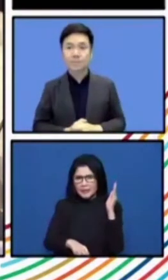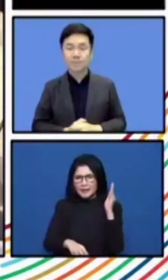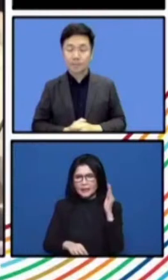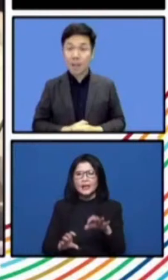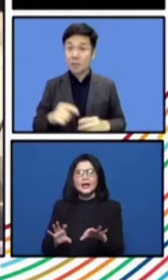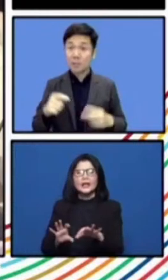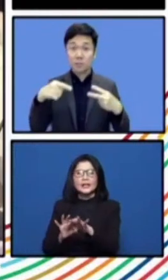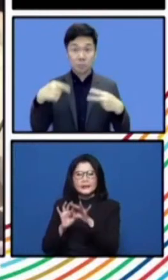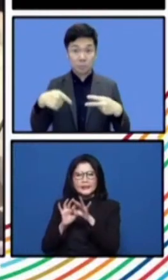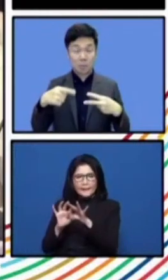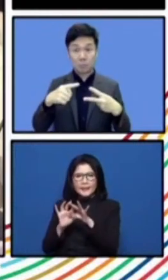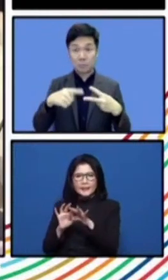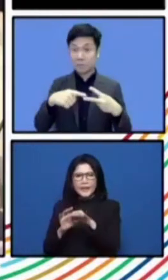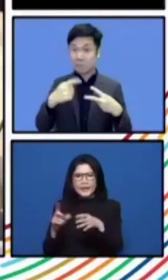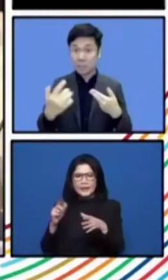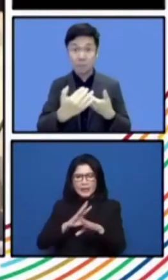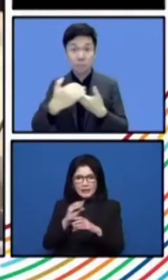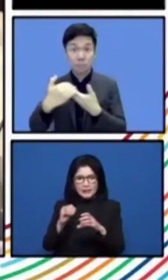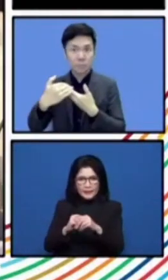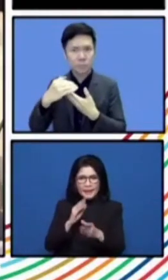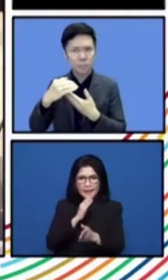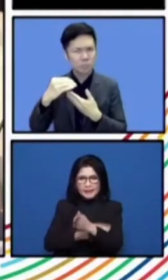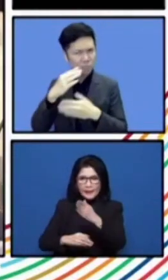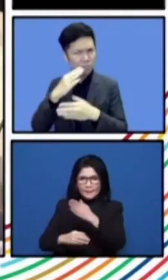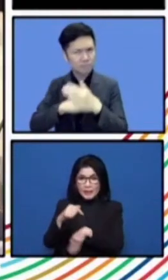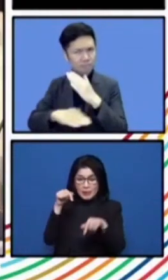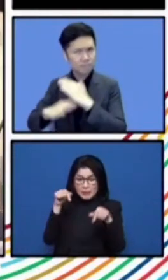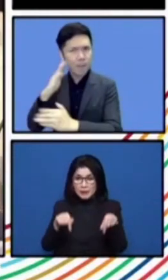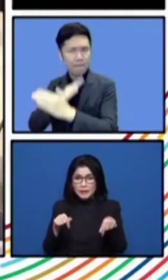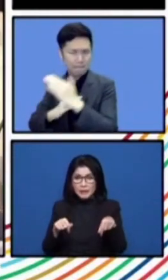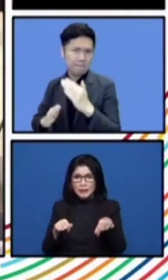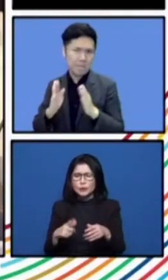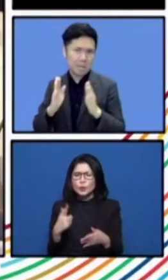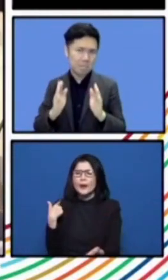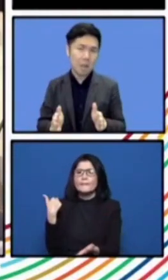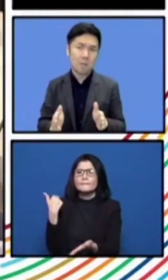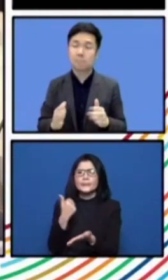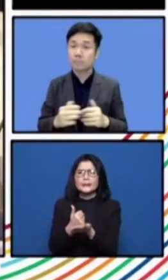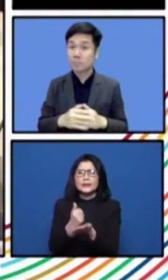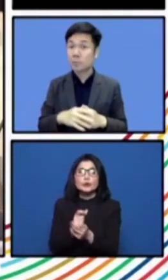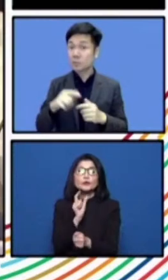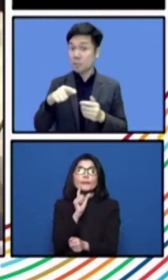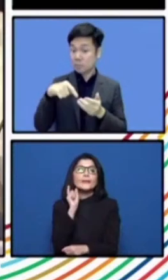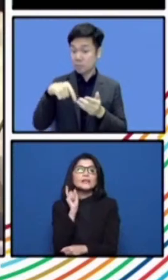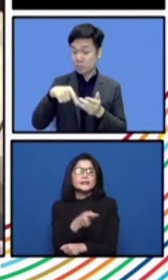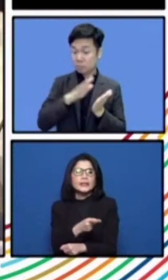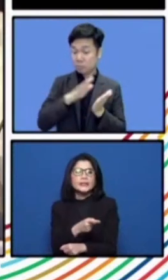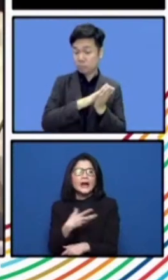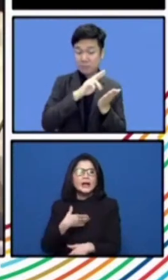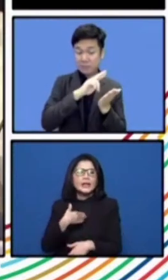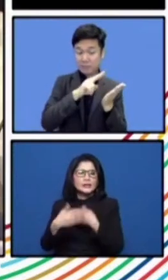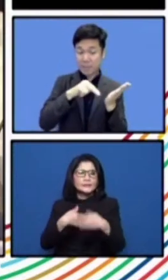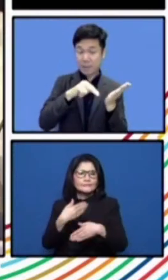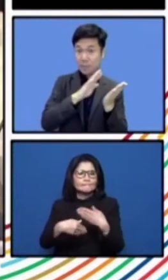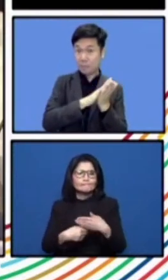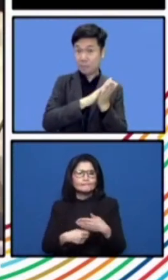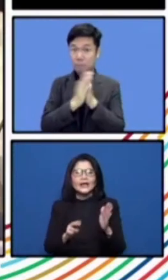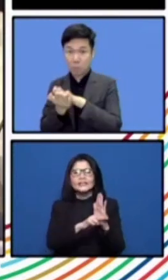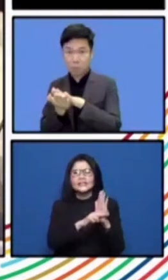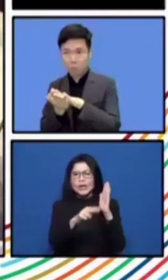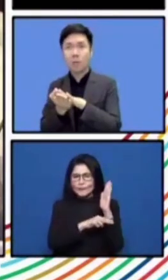are considerably important to ensure that the crpd implementation is closely monitored